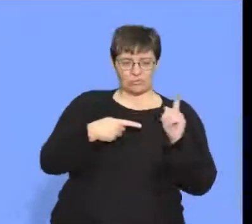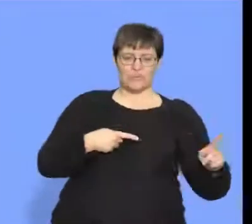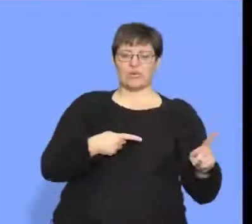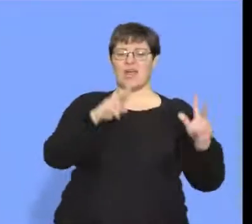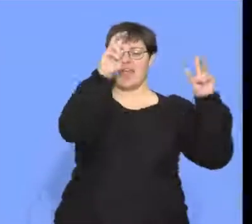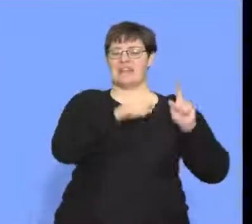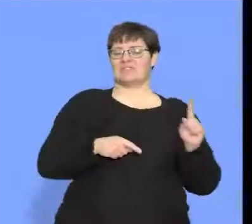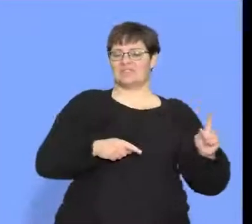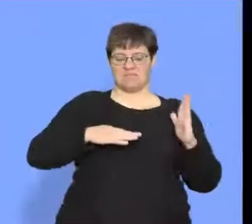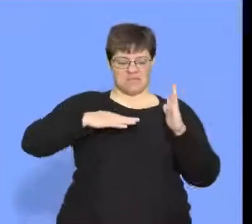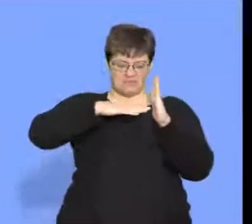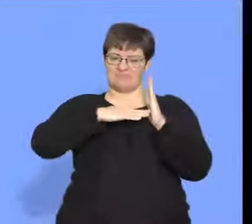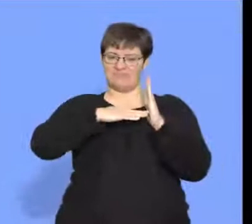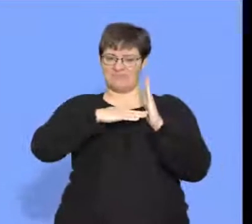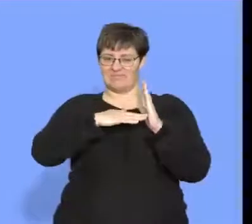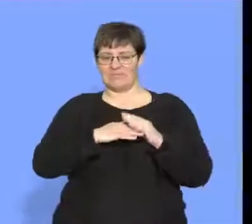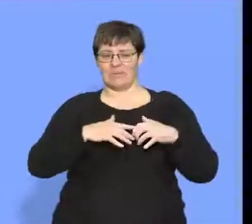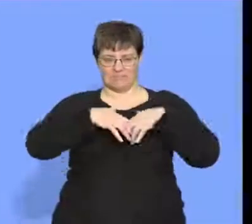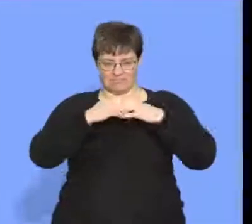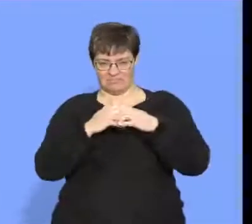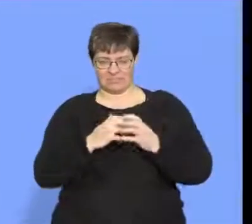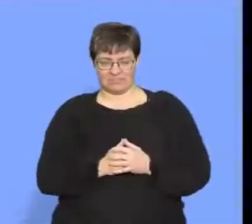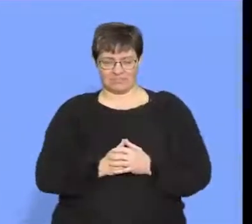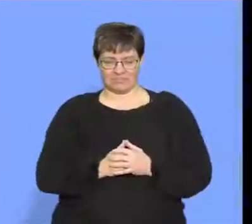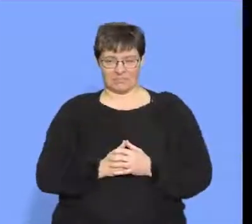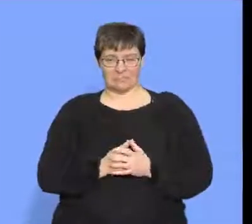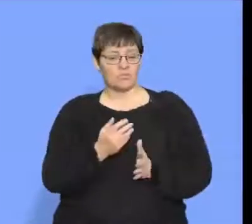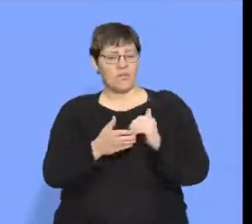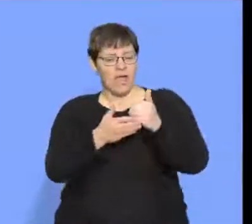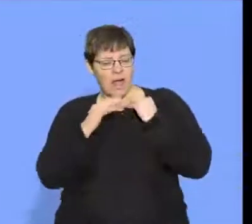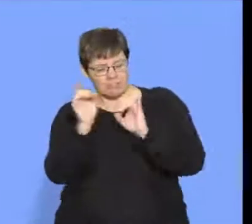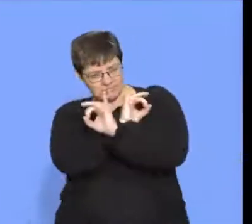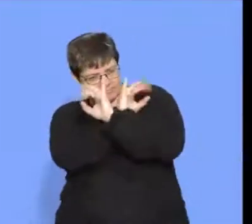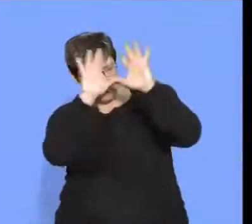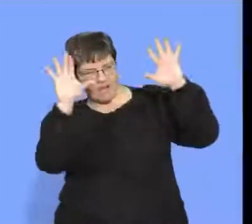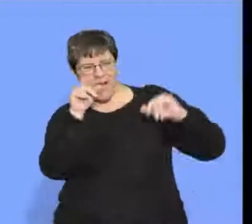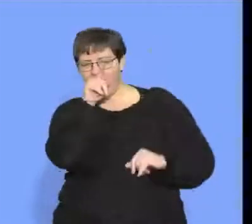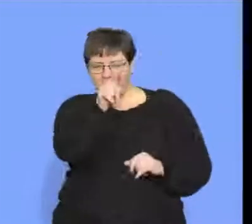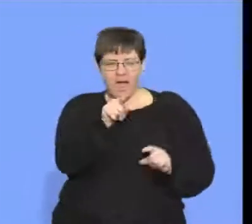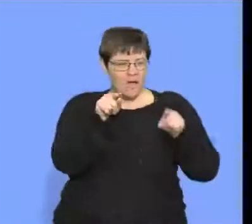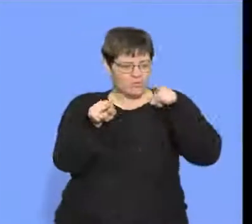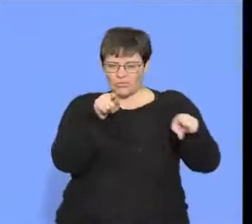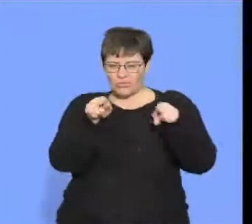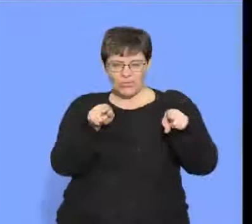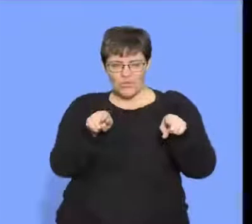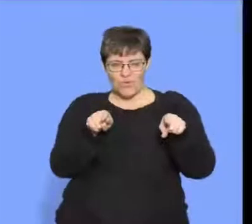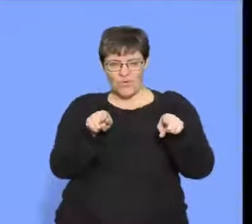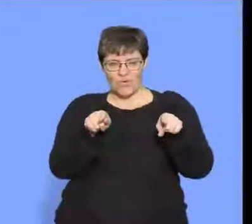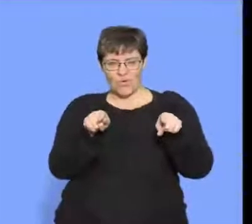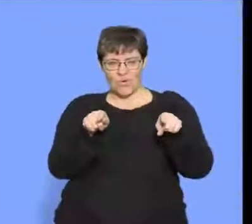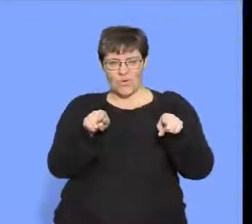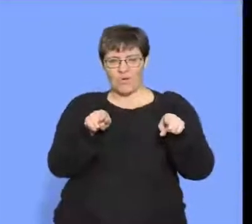field associated with that charged object. And to help us visualize how these two